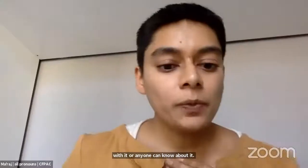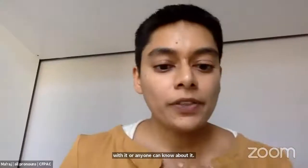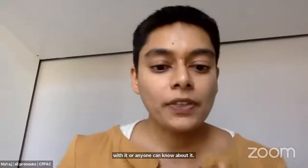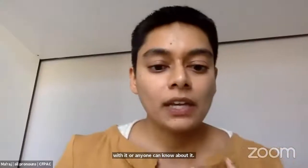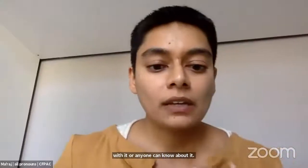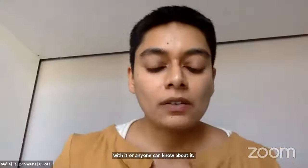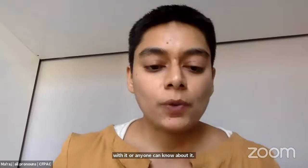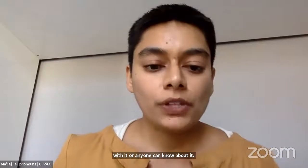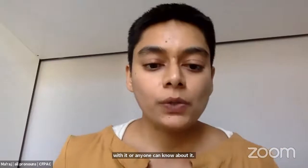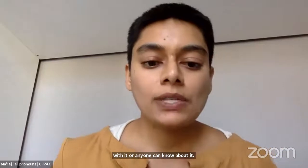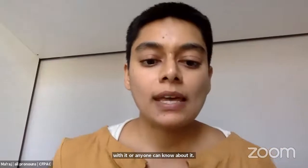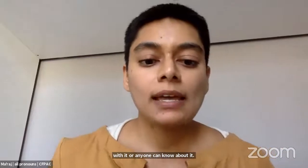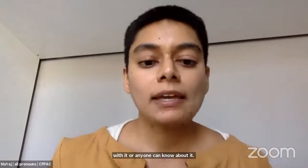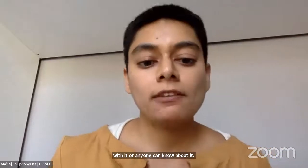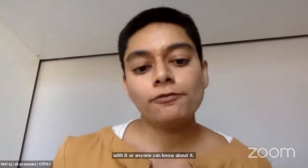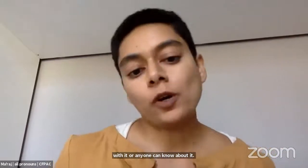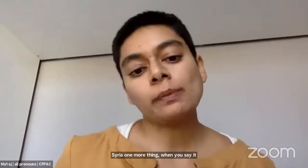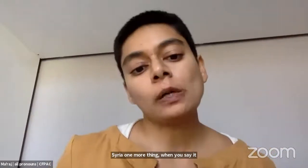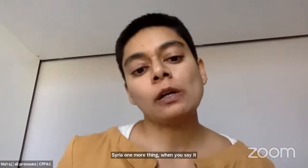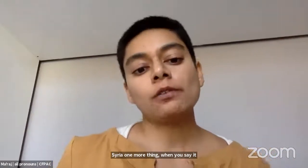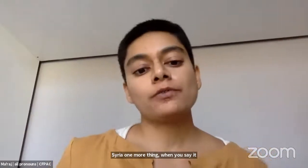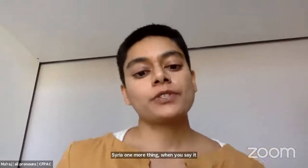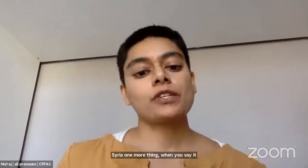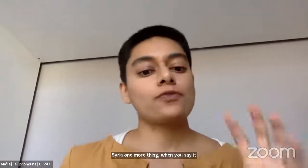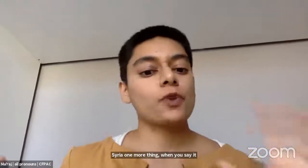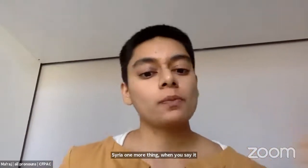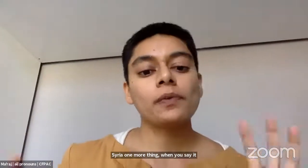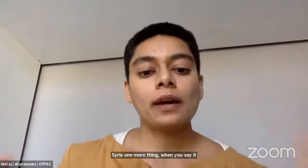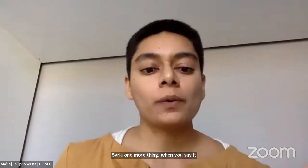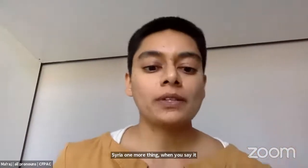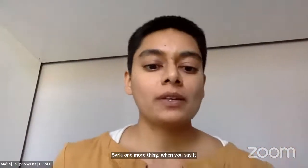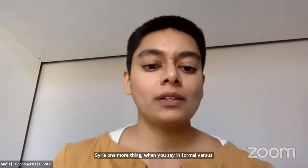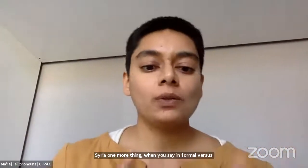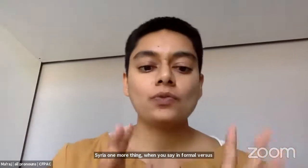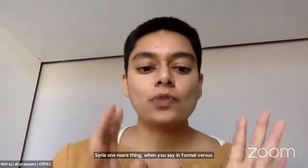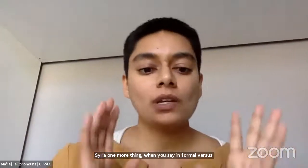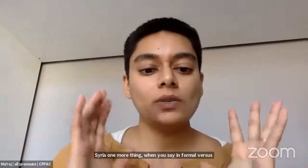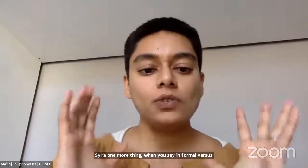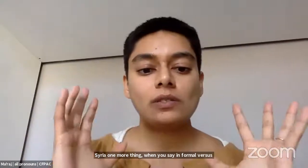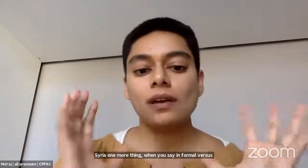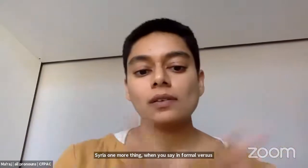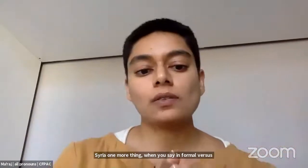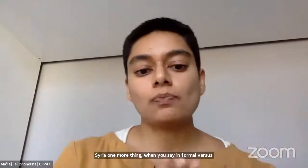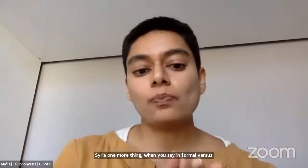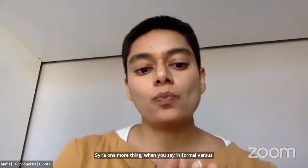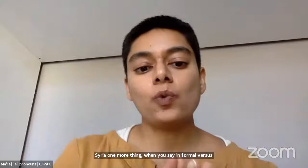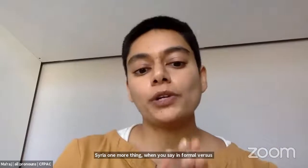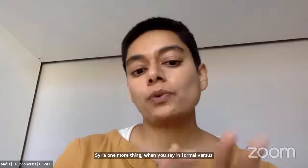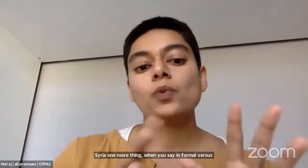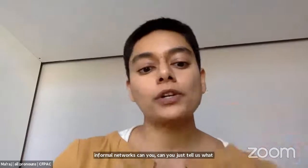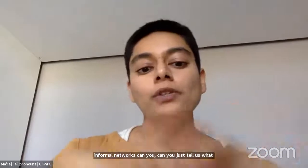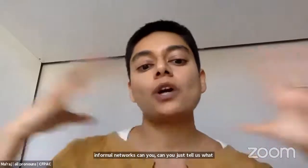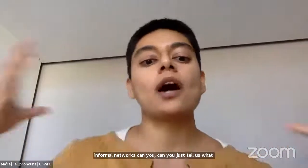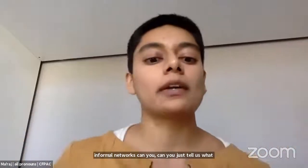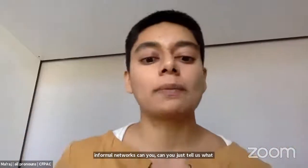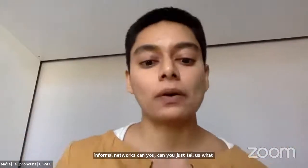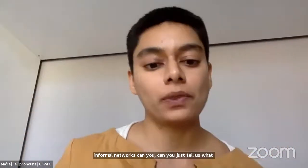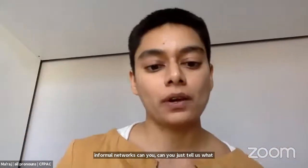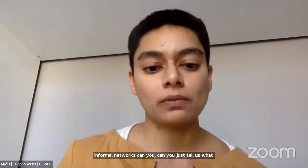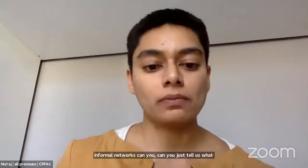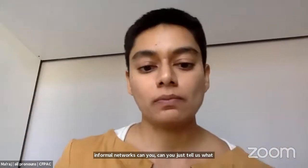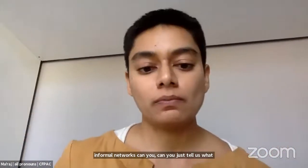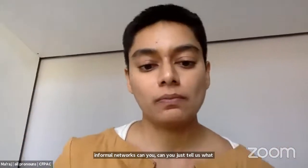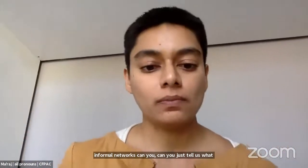Saria, one more thing. When you say informal versus formal networks, can you just tell us what are you talking